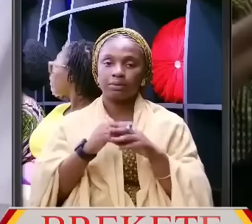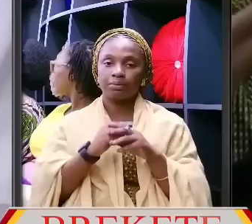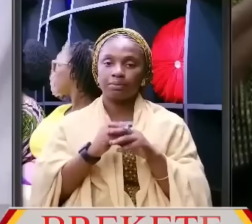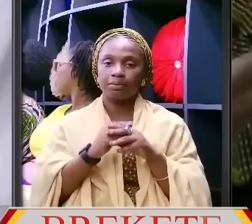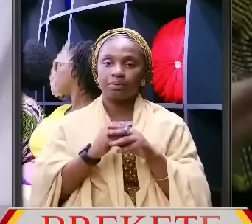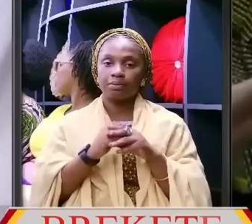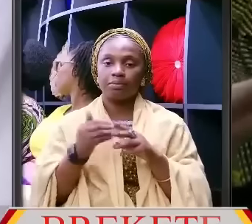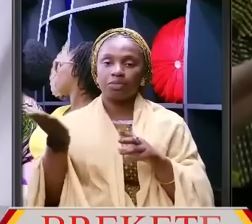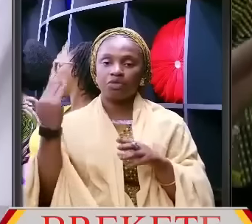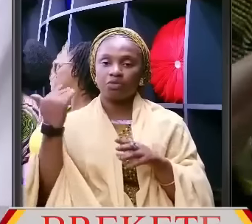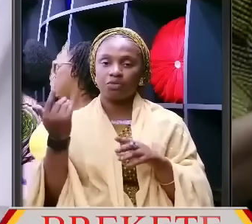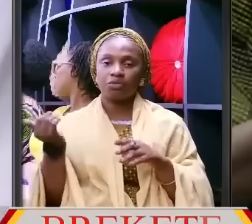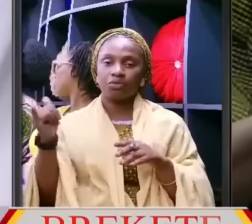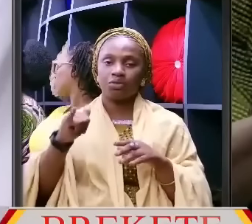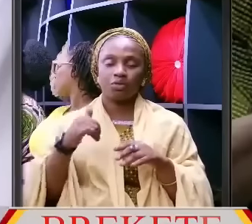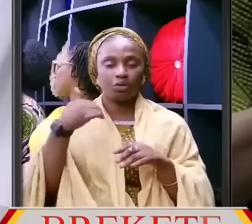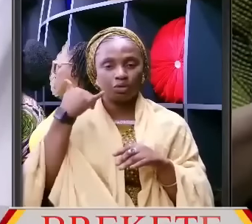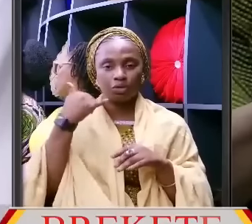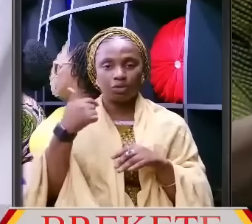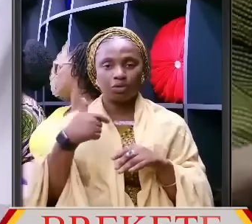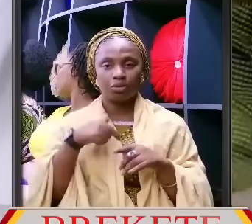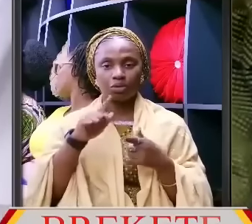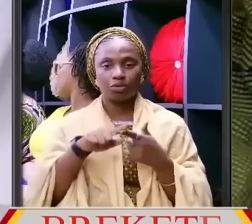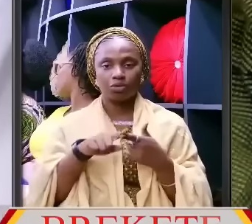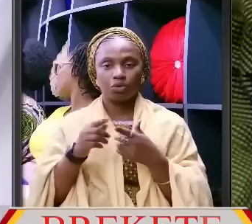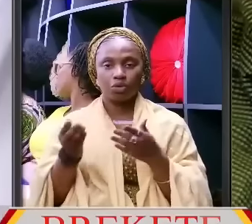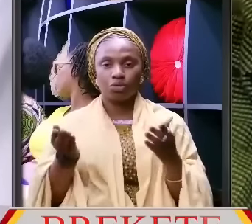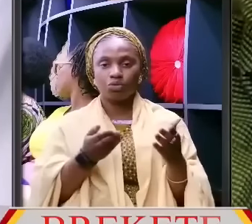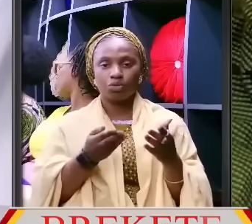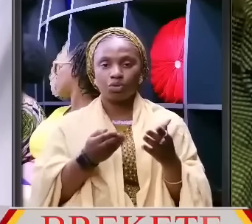Before they call for Basic, buy wood.